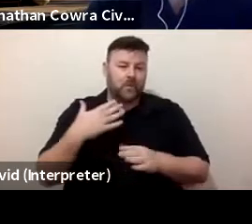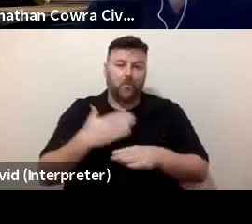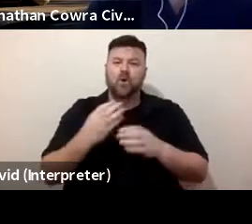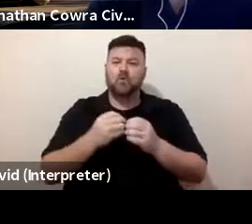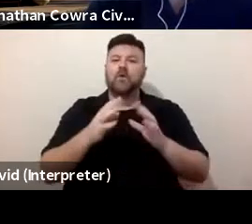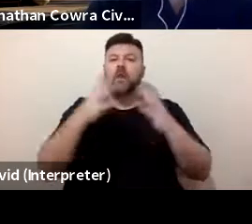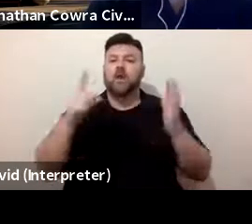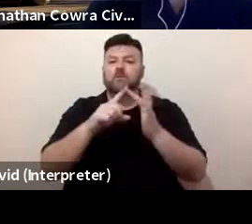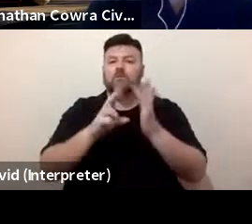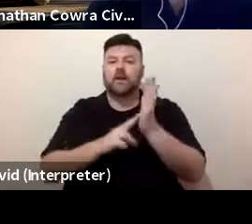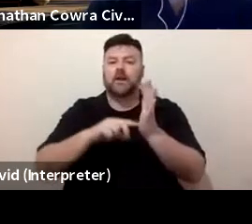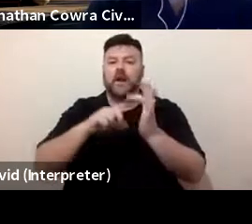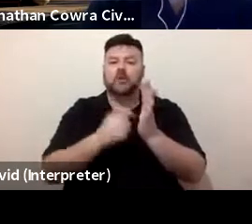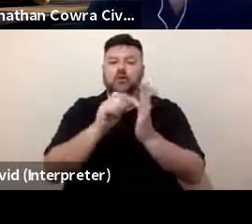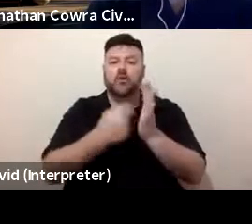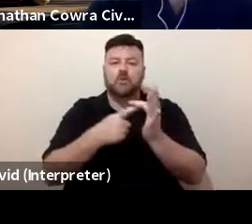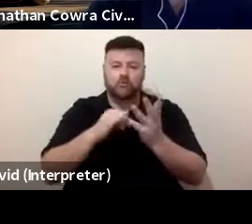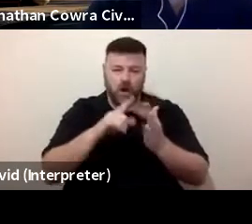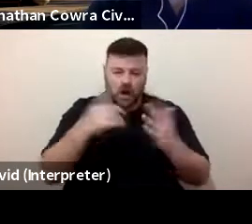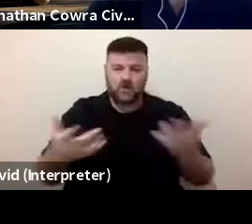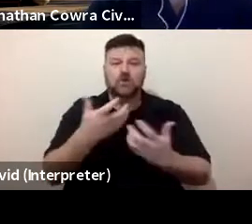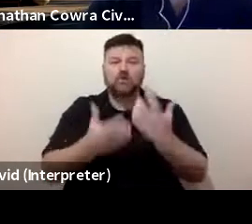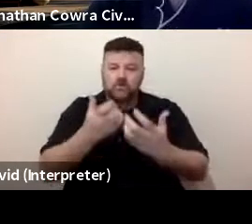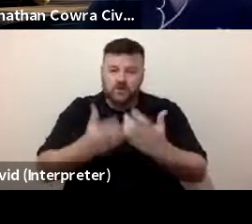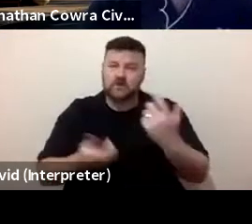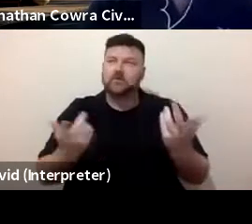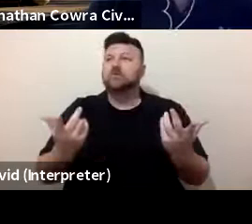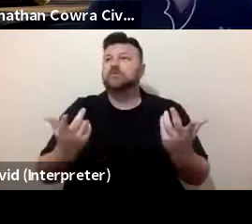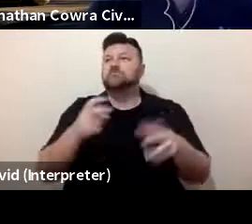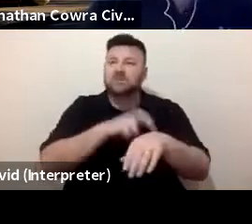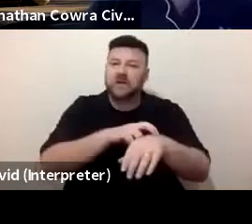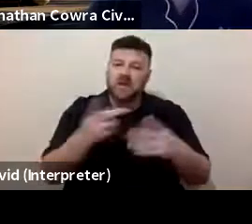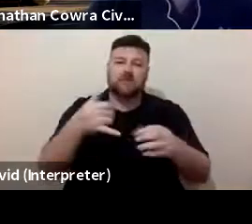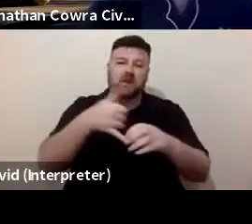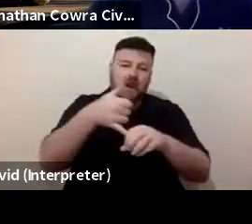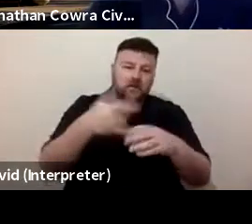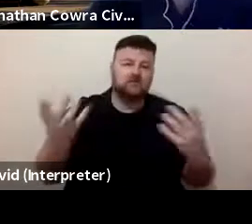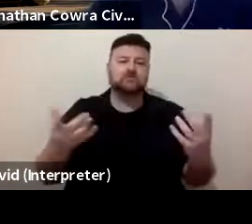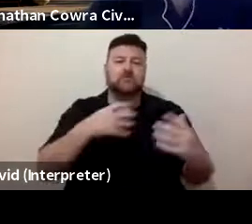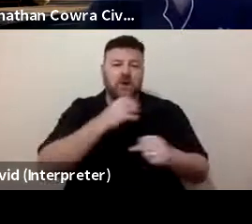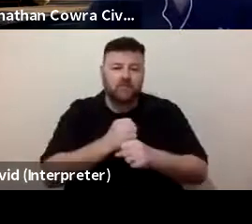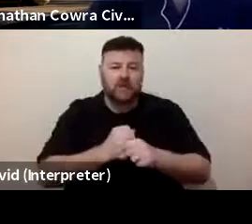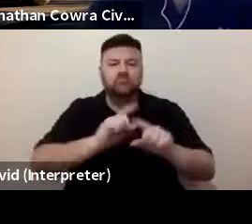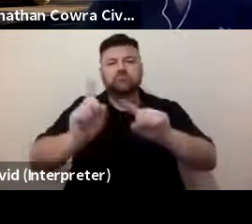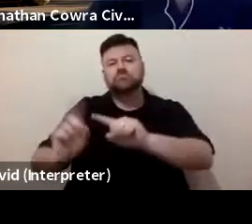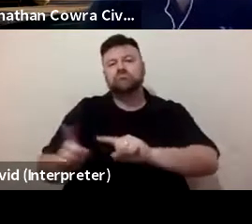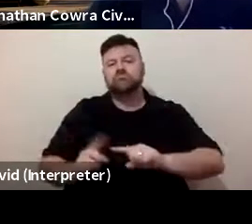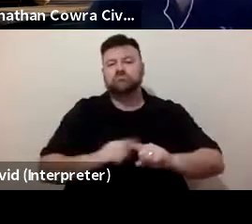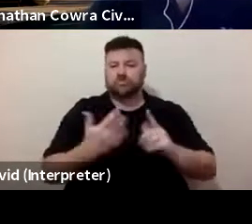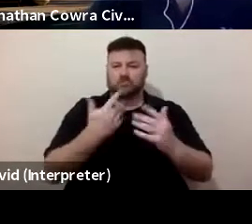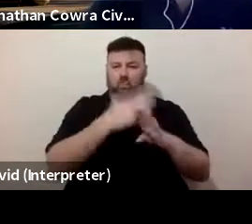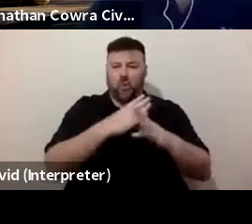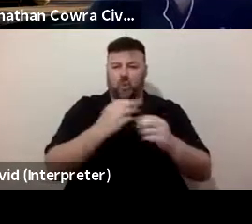enterprise organizations, government, higher education, in the medical space, health space, et cetera. And I think,